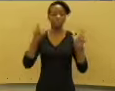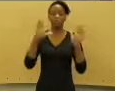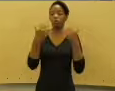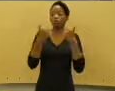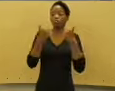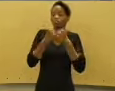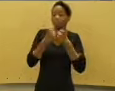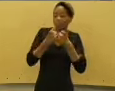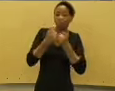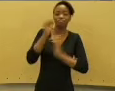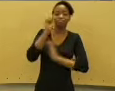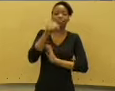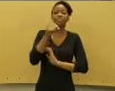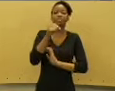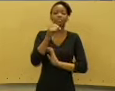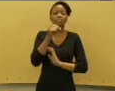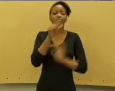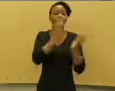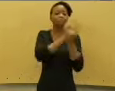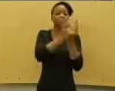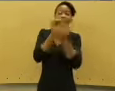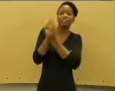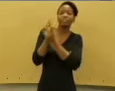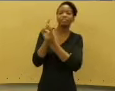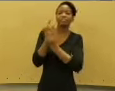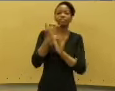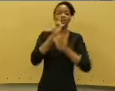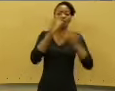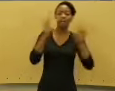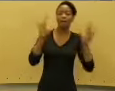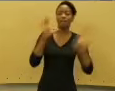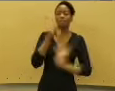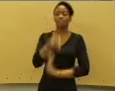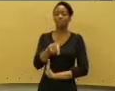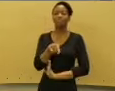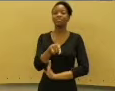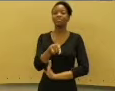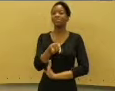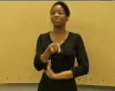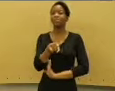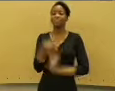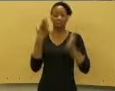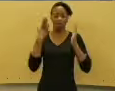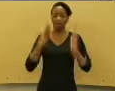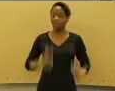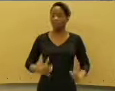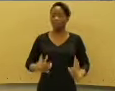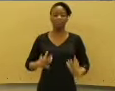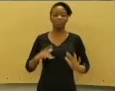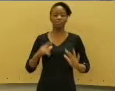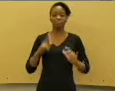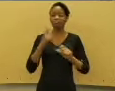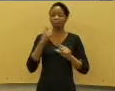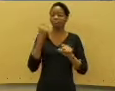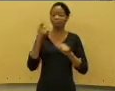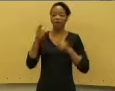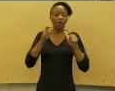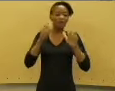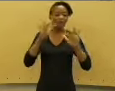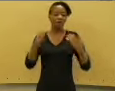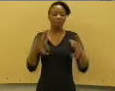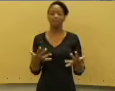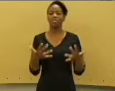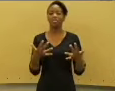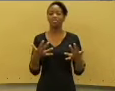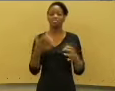still attractive to them as people. We're not told about how to deal with our bodies as disabled people, because I got in